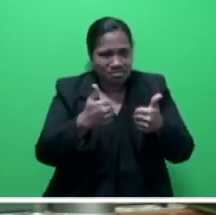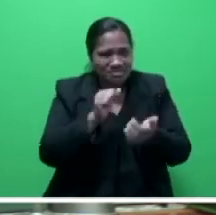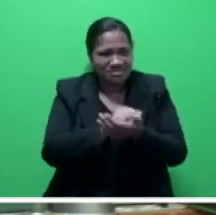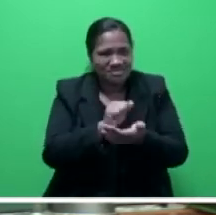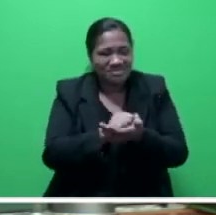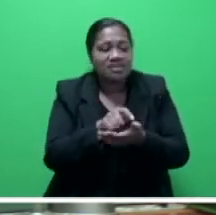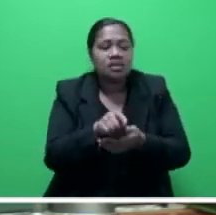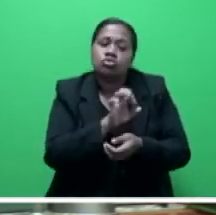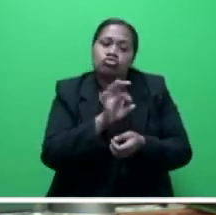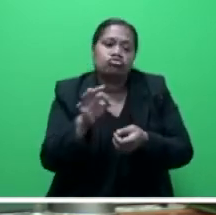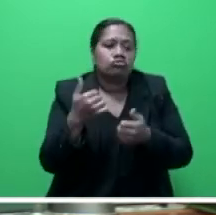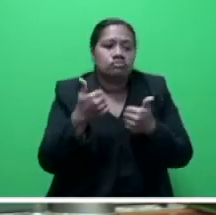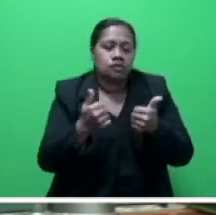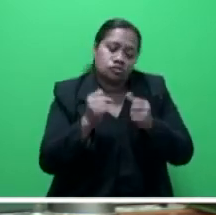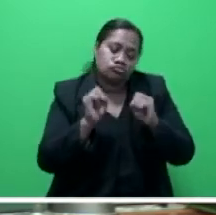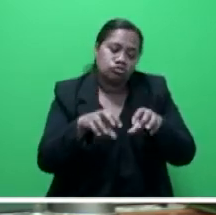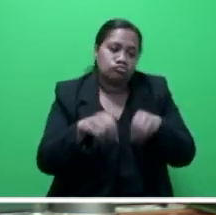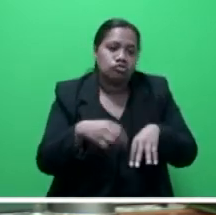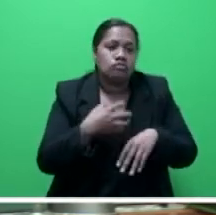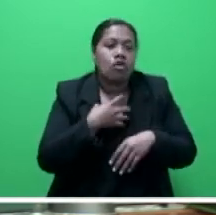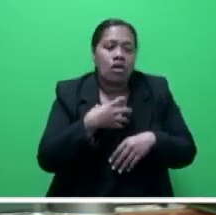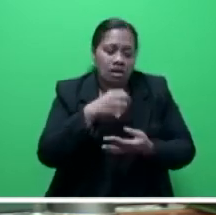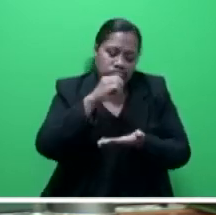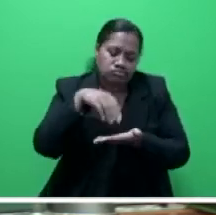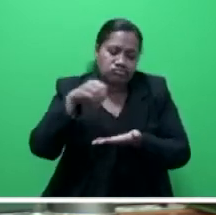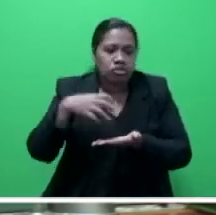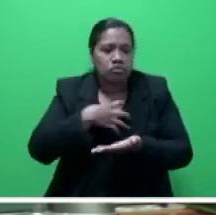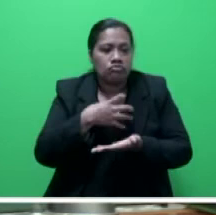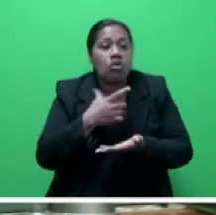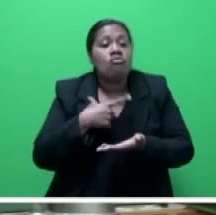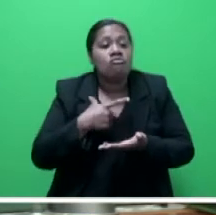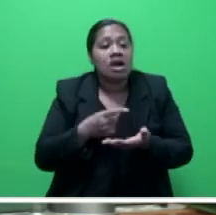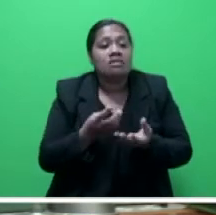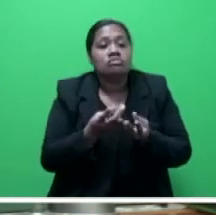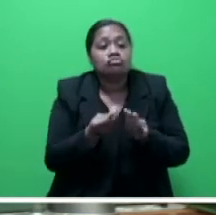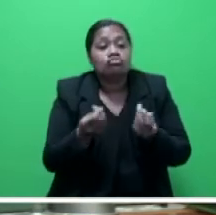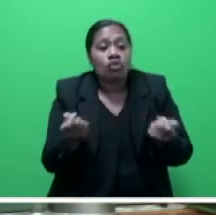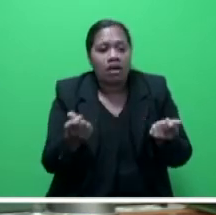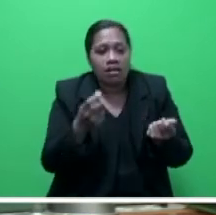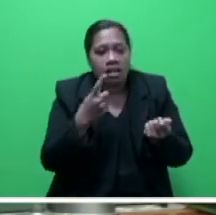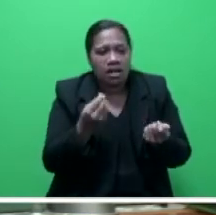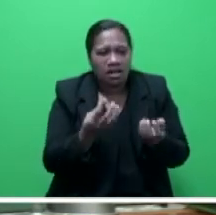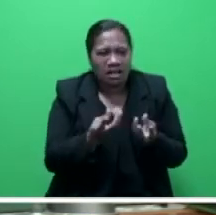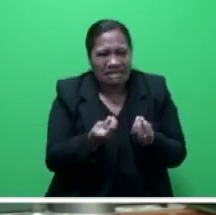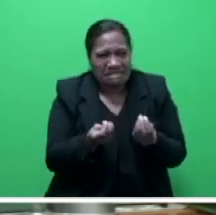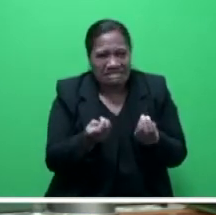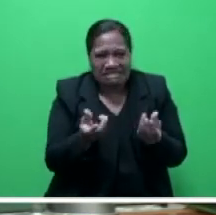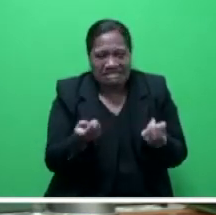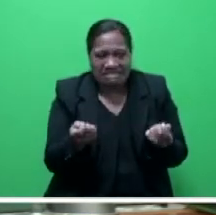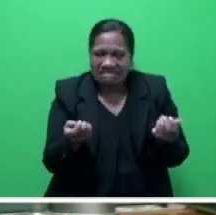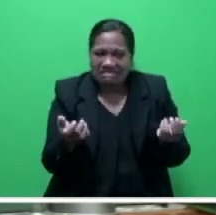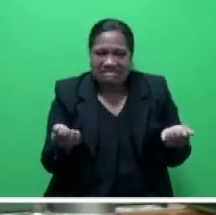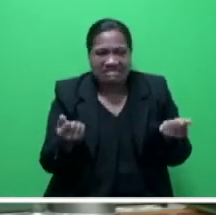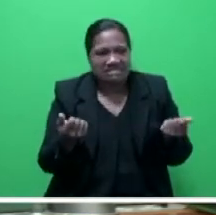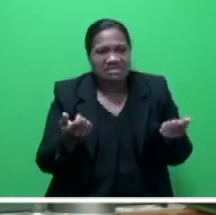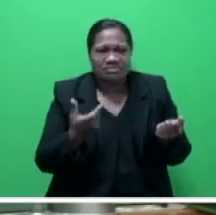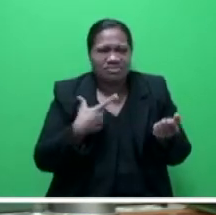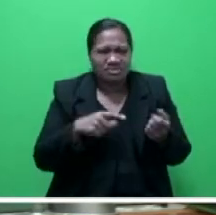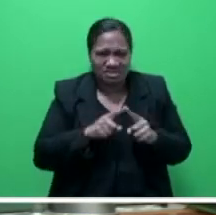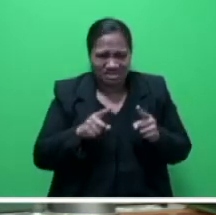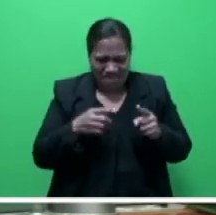lime. But that activity also has kind of got subdued, and that's why you